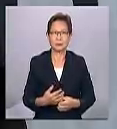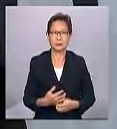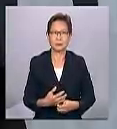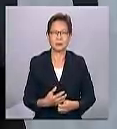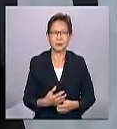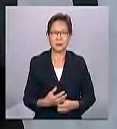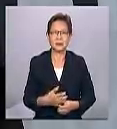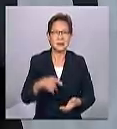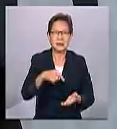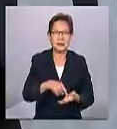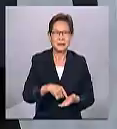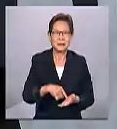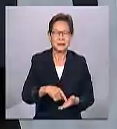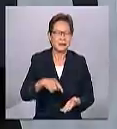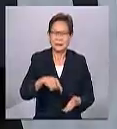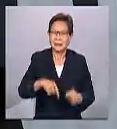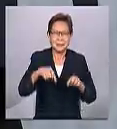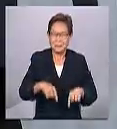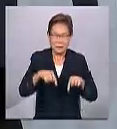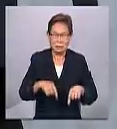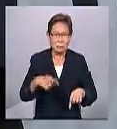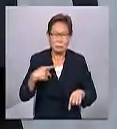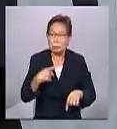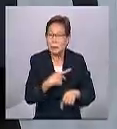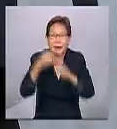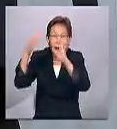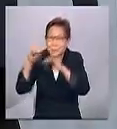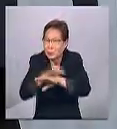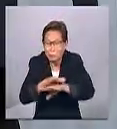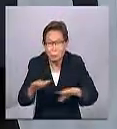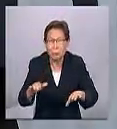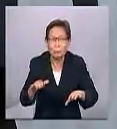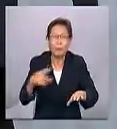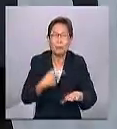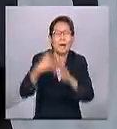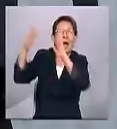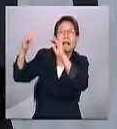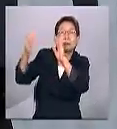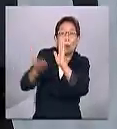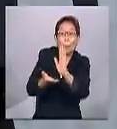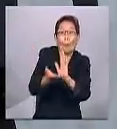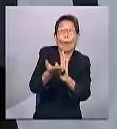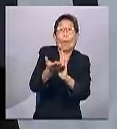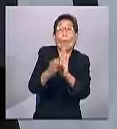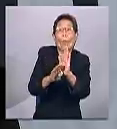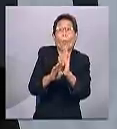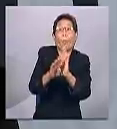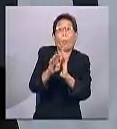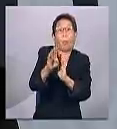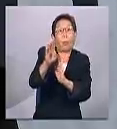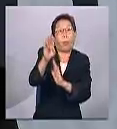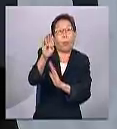So this is not what we expected, because we expected the increased third wave is actually mid